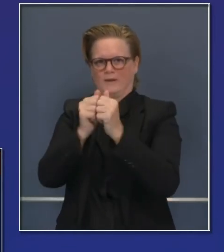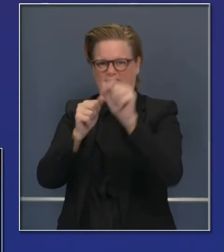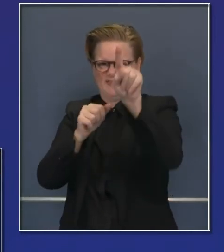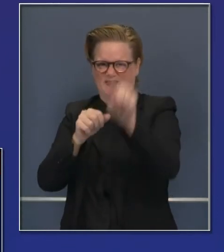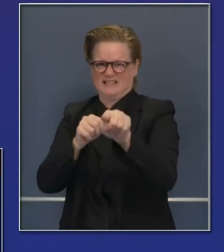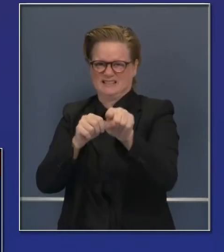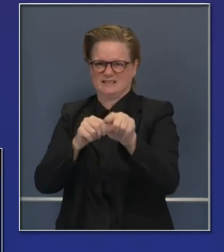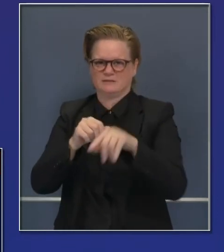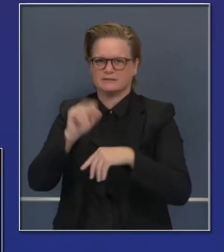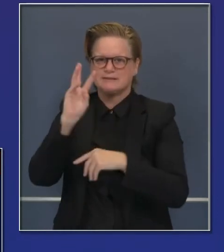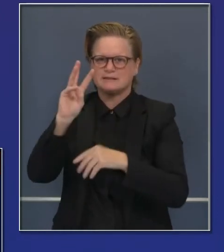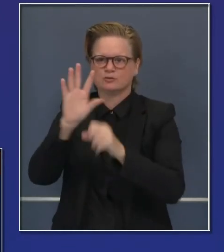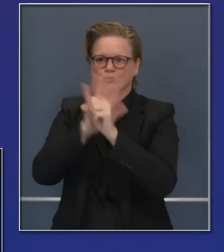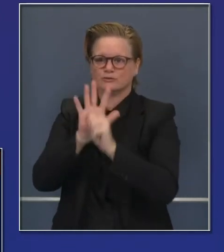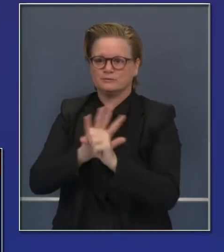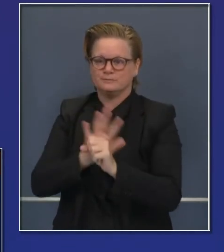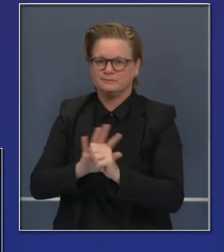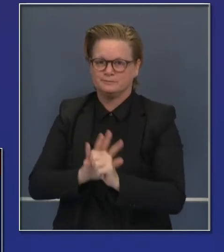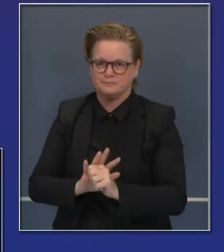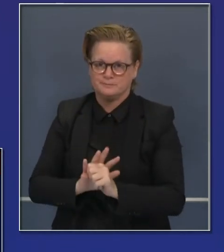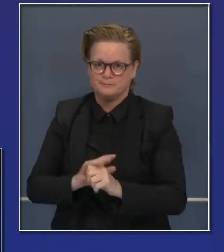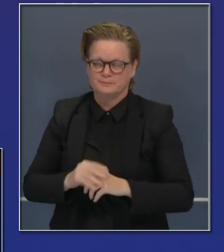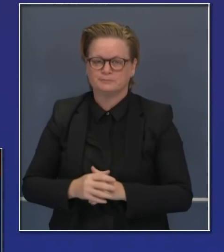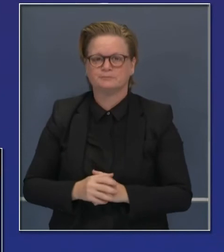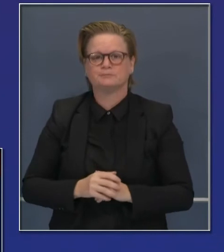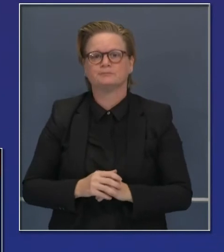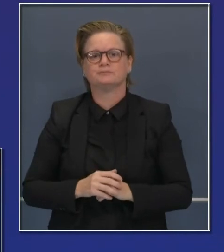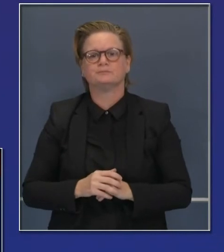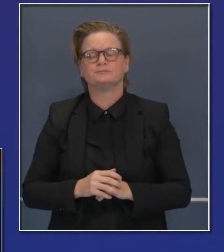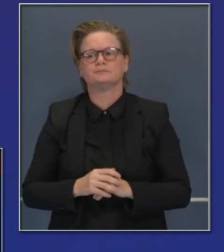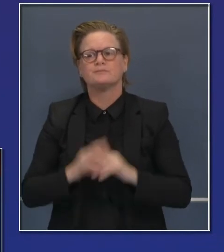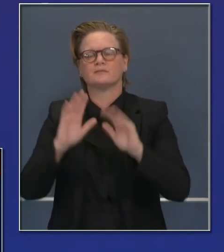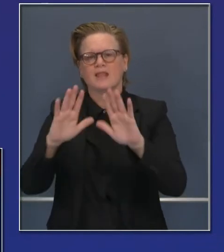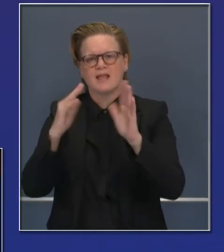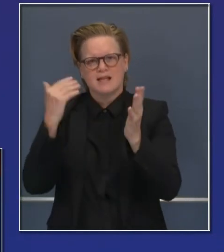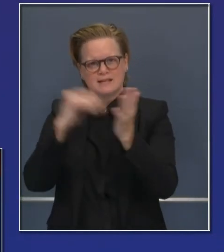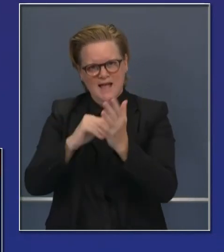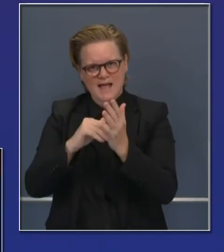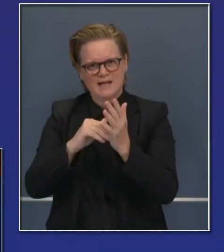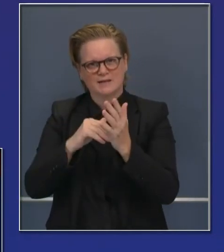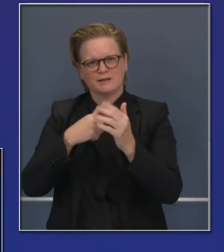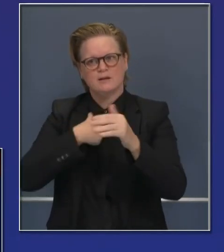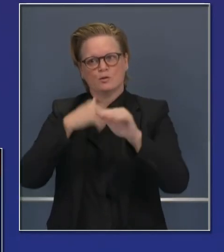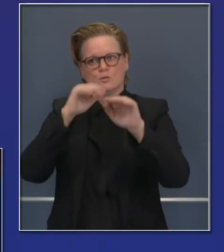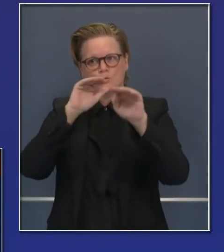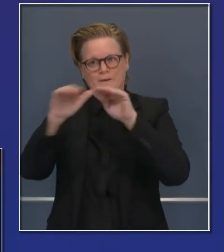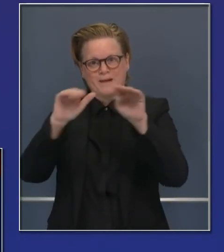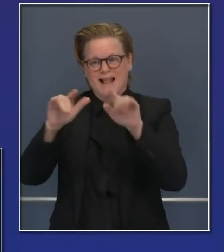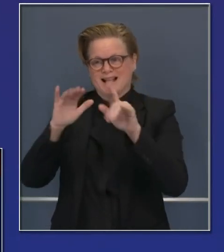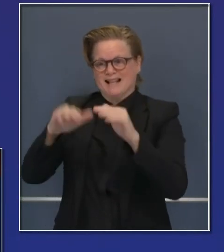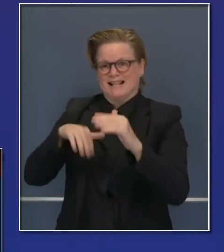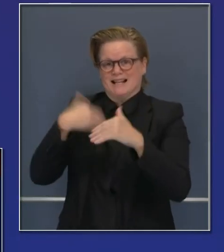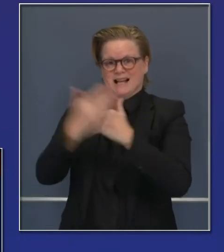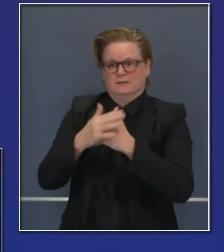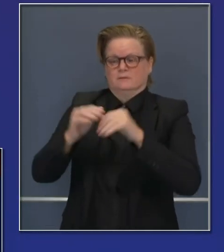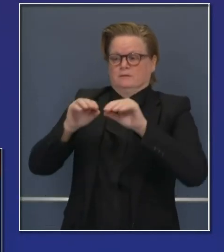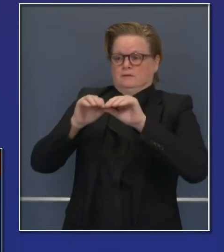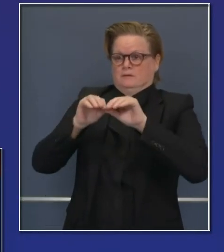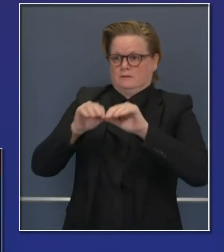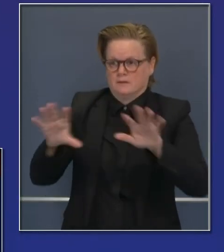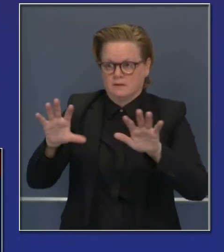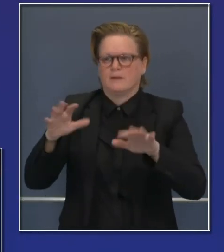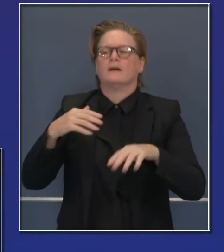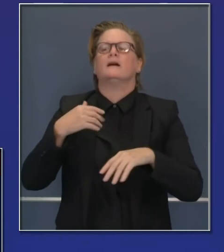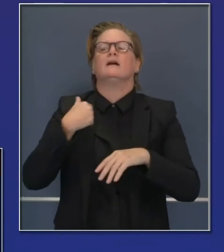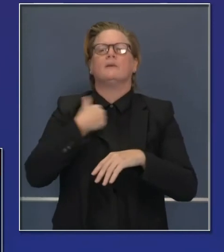you, in the subsequent distributions, we have a unique distribution strategy that distinguishes itself